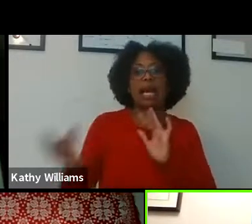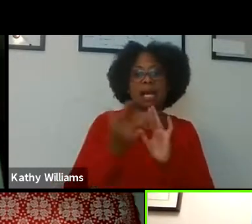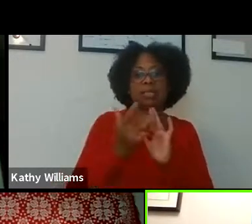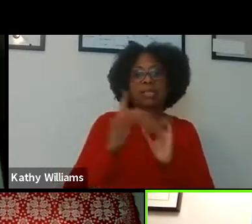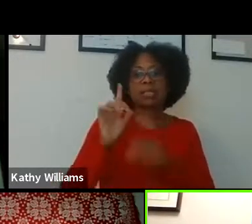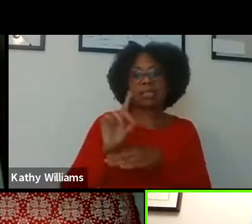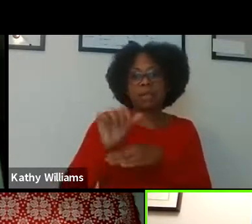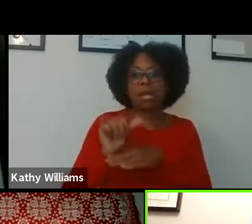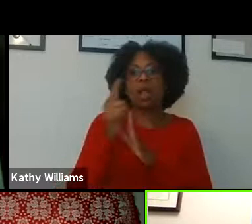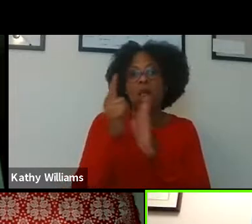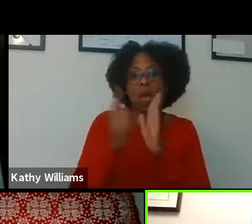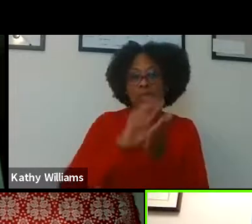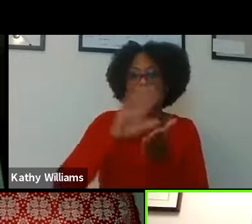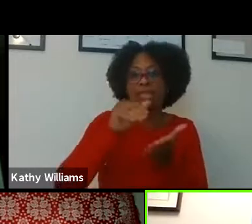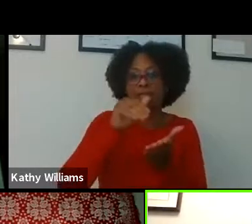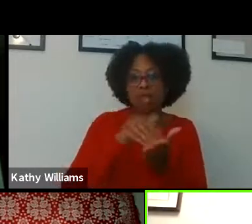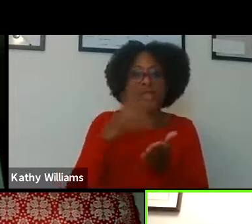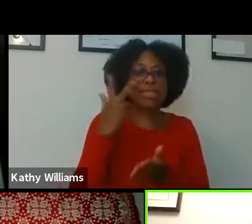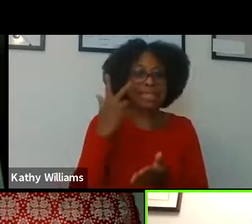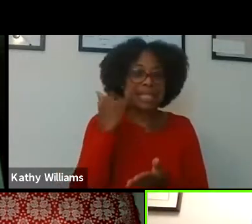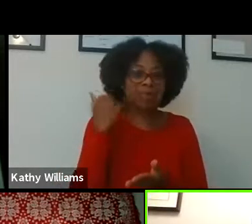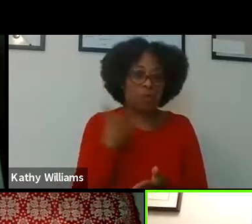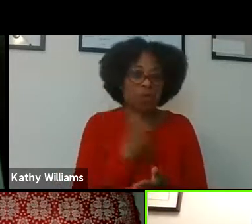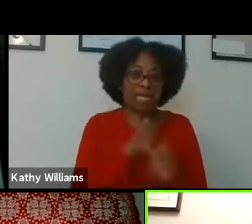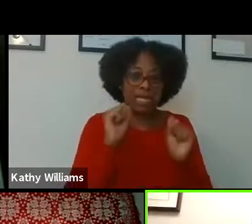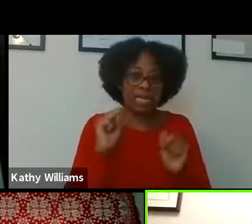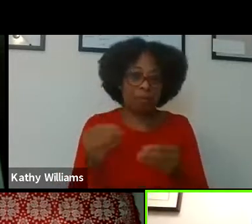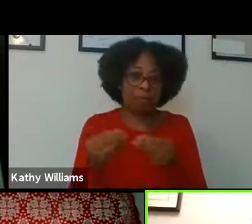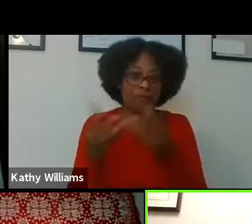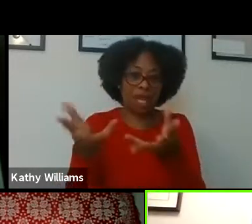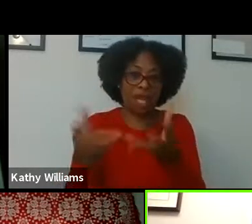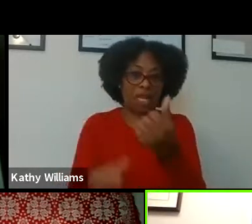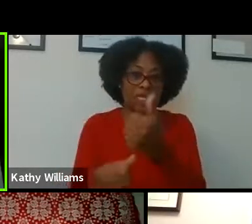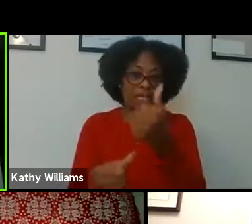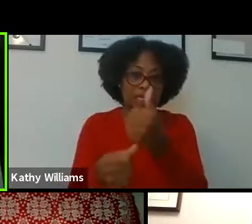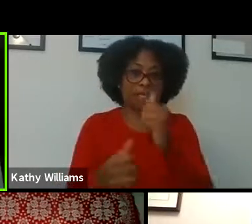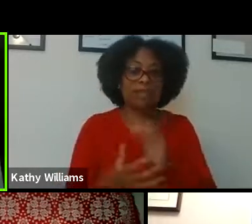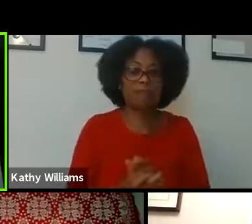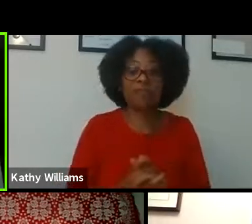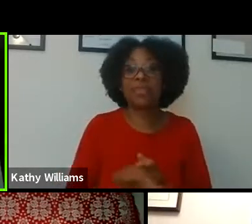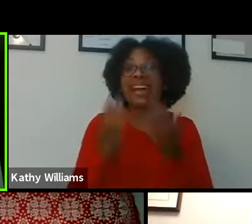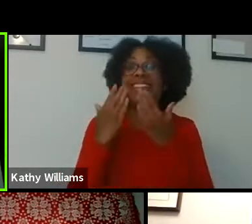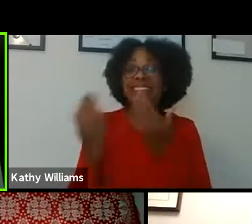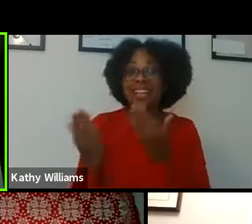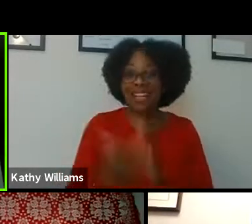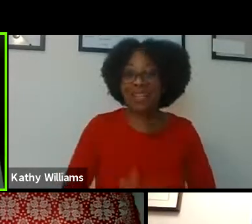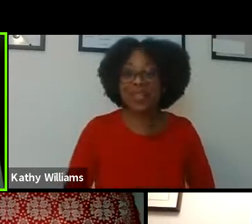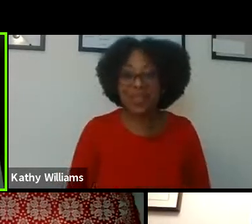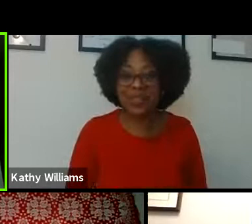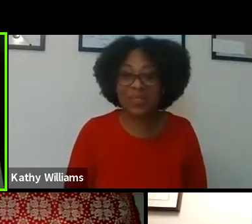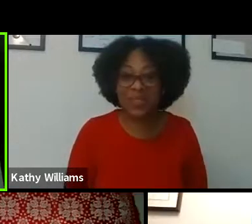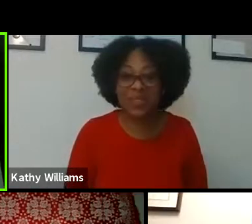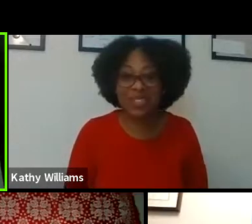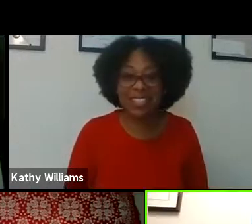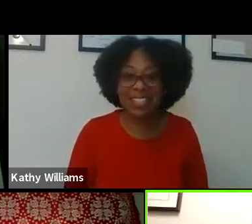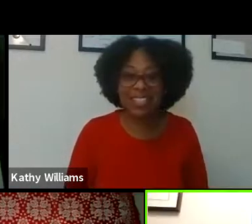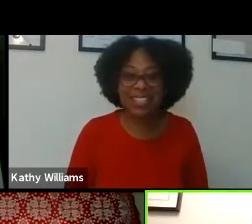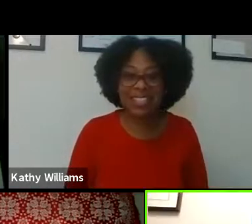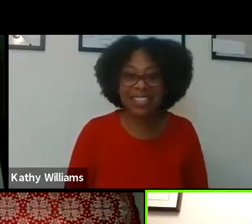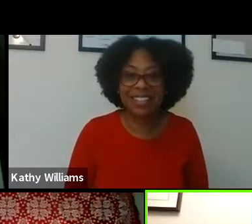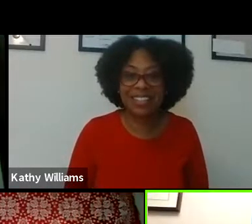to see if we can provide assistance. Okay, thank you.